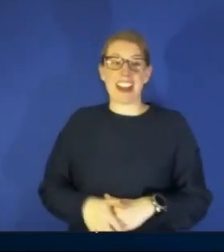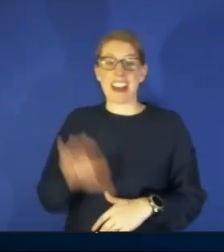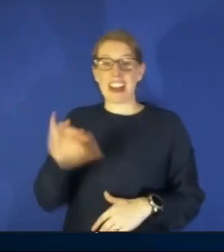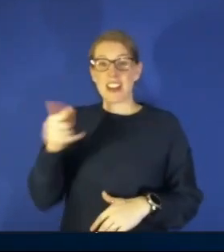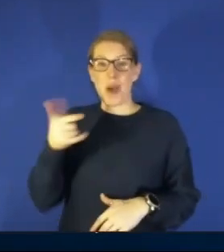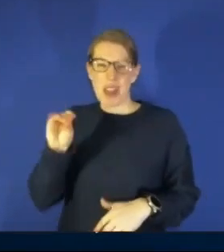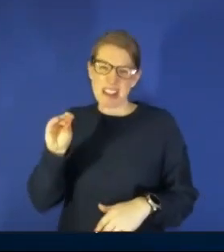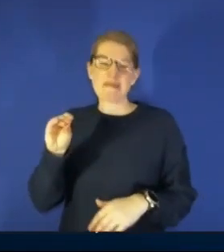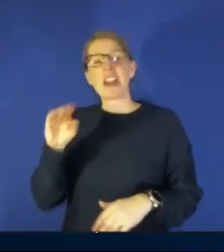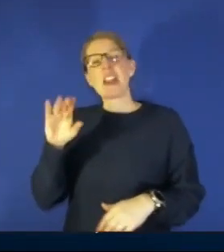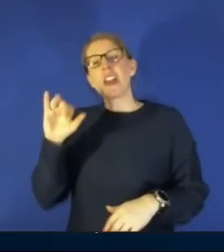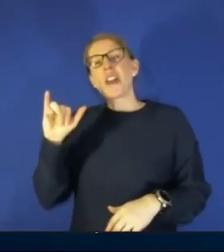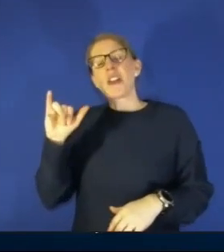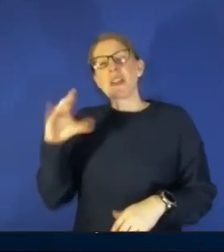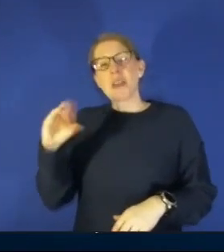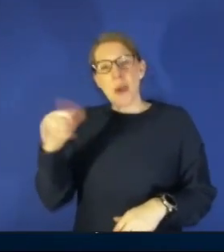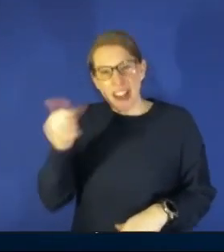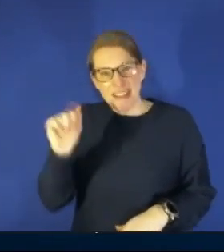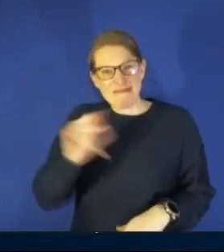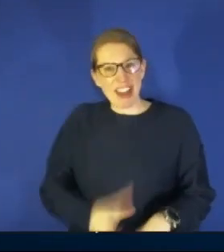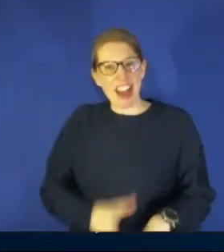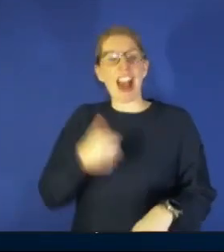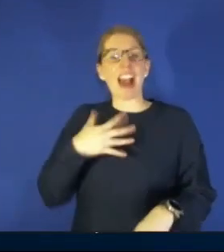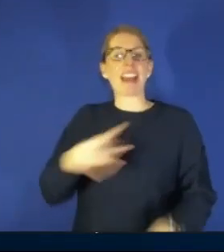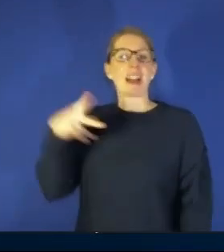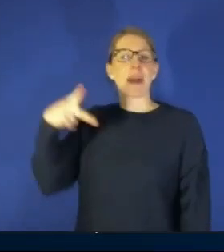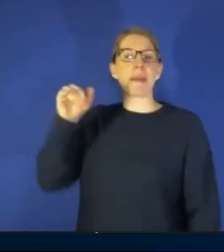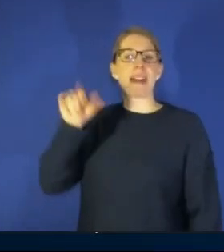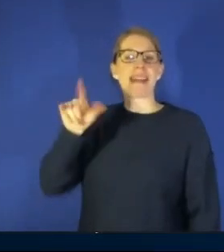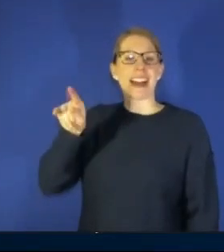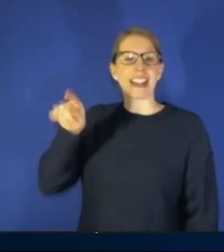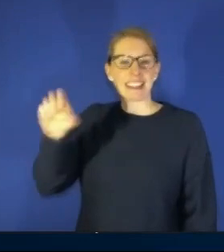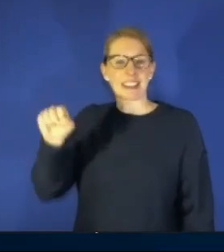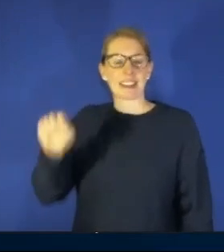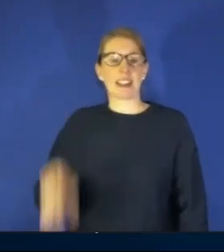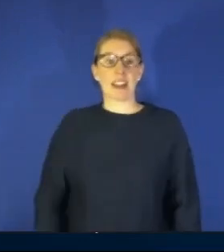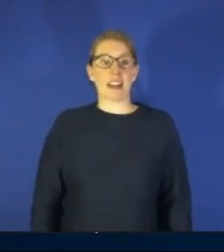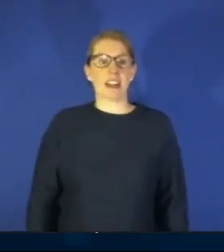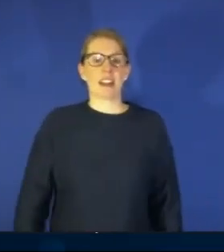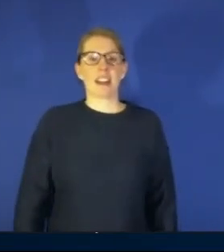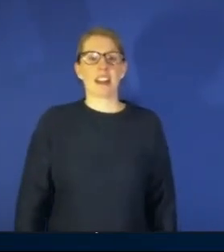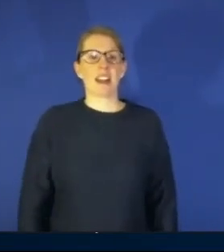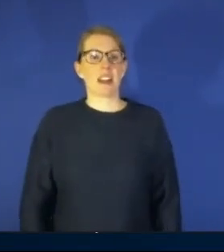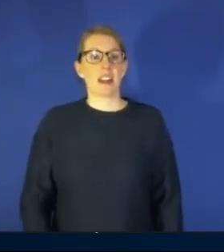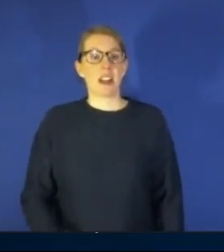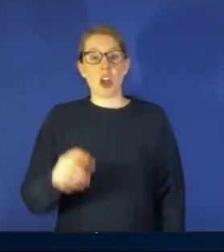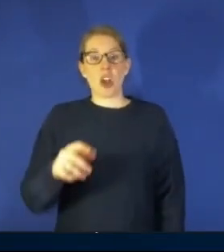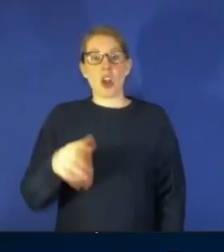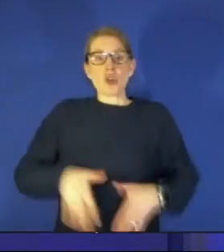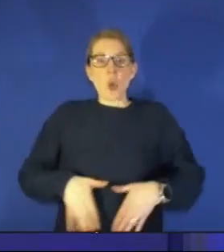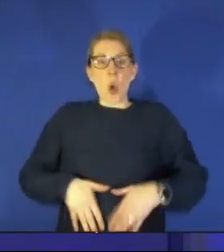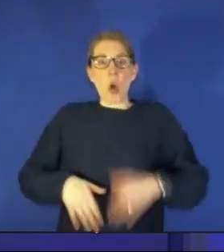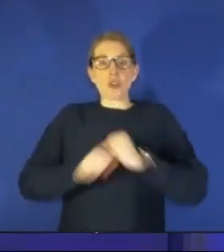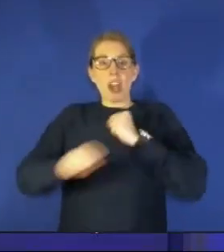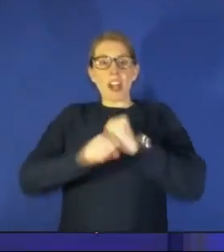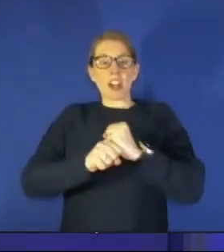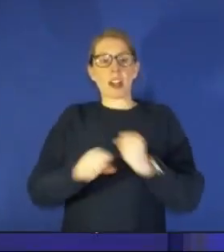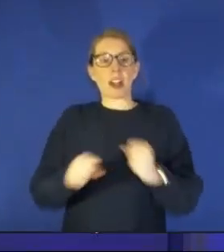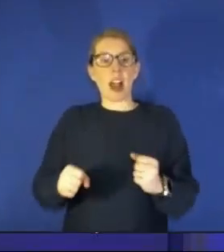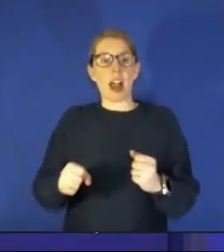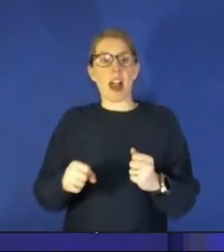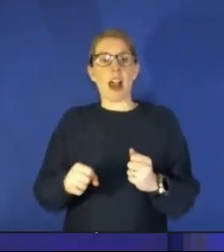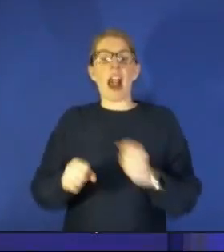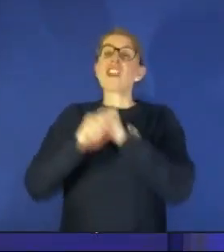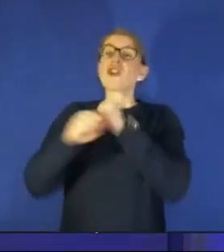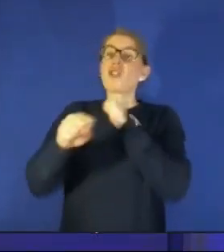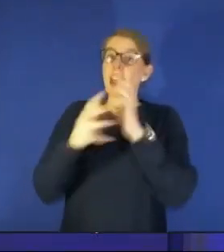good. Okay, I do some Pilates, yoga. yeah, that's good. Yep. Pilates is definitely Yeah, a workout. core strength. Very Yeah. good. Core Do you do strength. stretching and things like that? Yeah, I try. I don't stretch as much